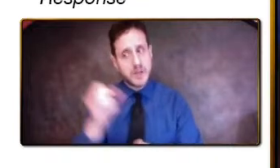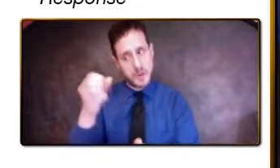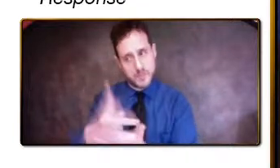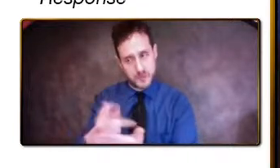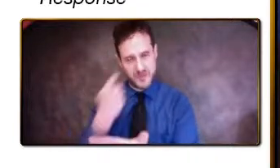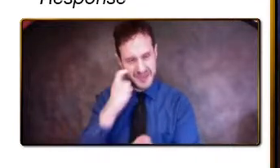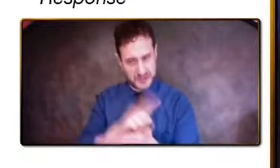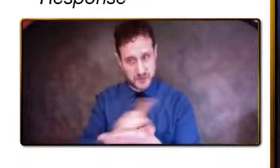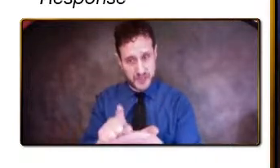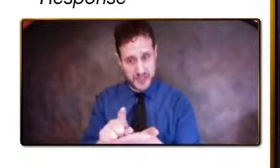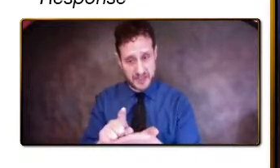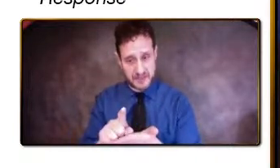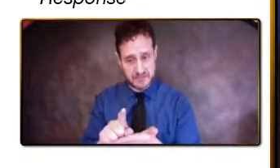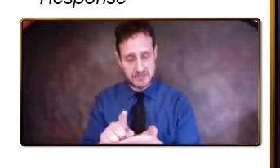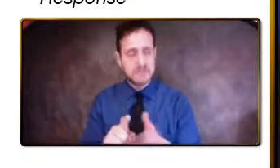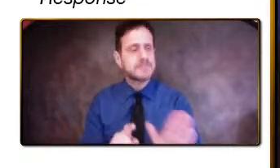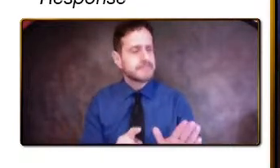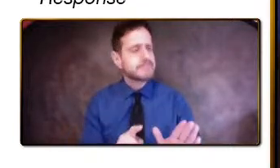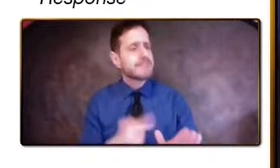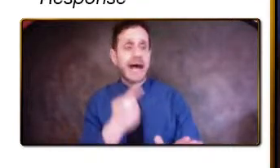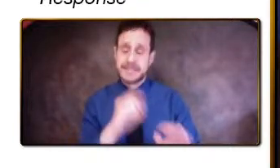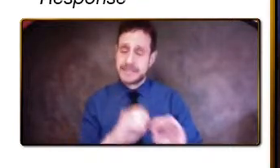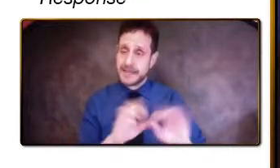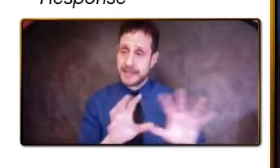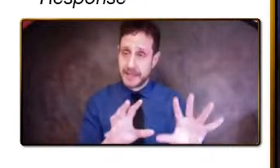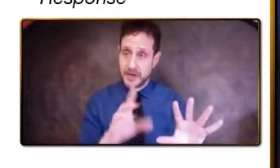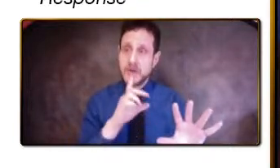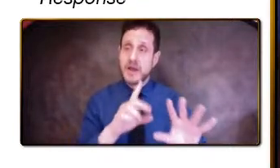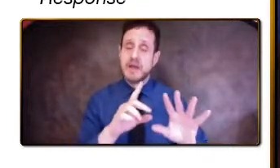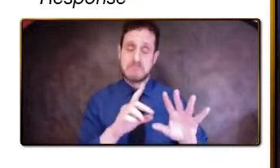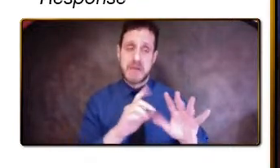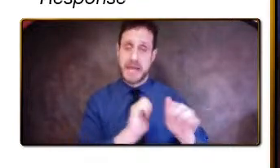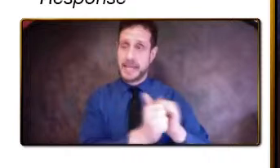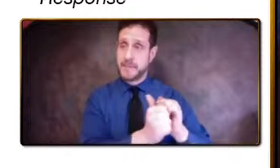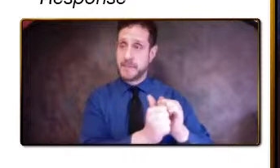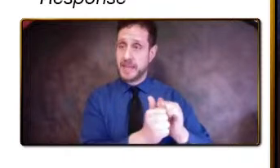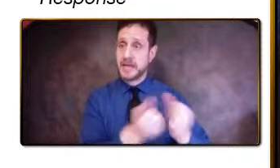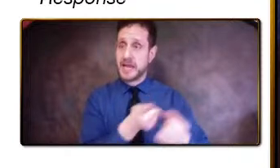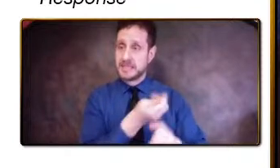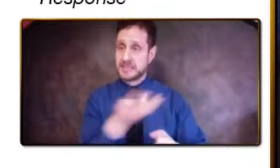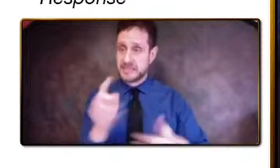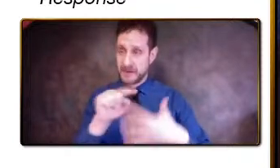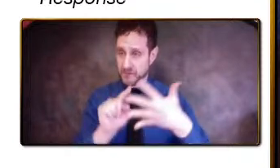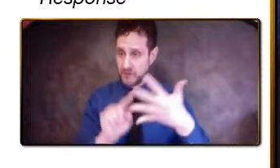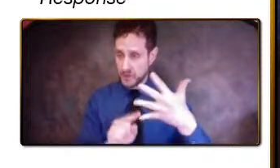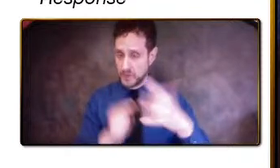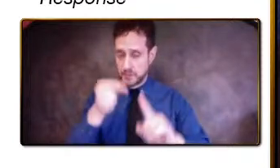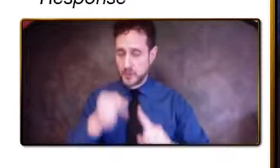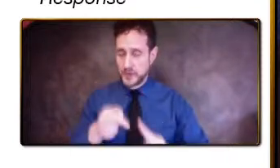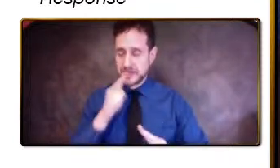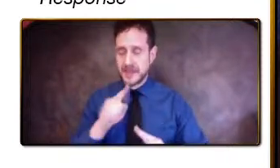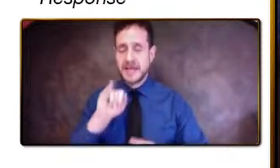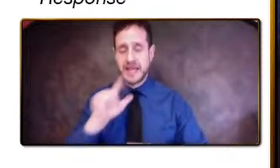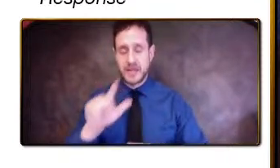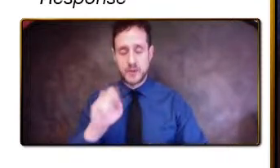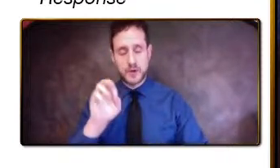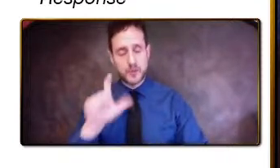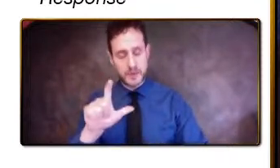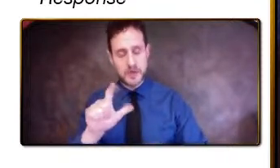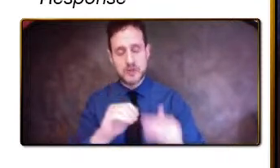So let me be clear that, as you know, I campaigned on a number of the items in that criminal justice reform bill, including cash